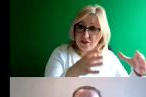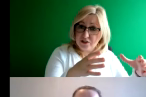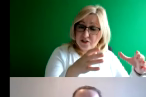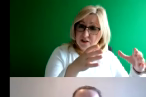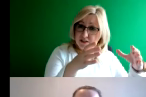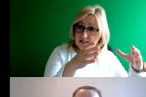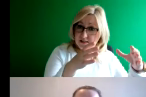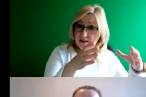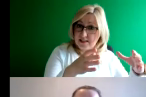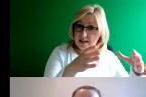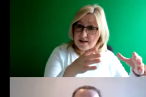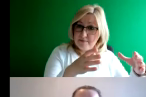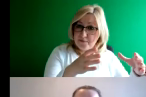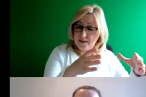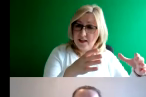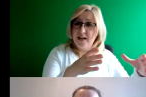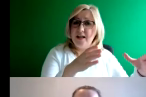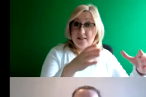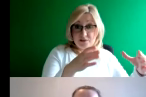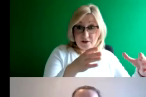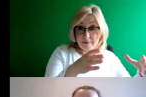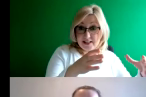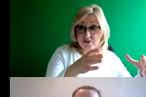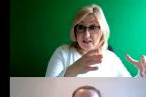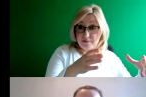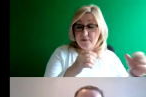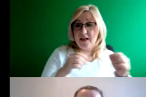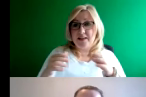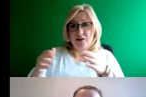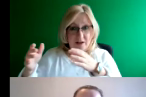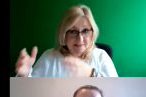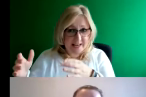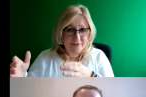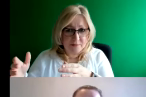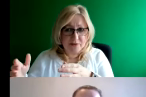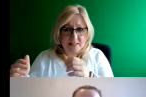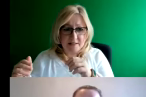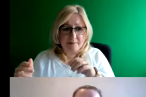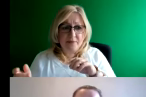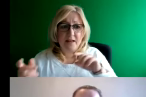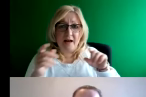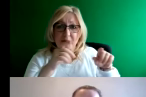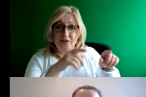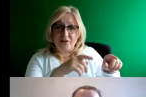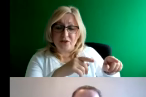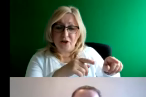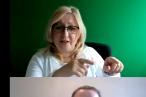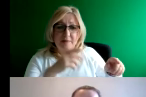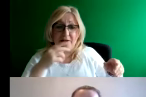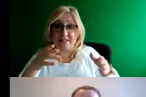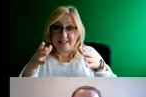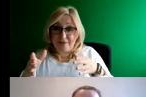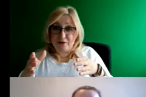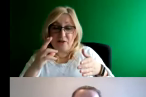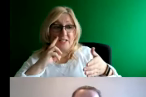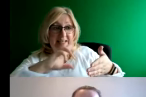like the introduction of this as a theme. So you've got mainstream, and then you've got deaf community. And when you're talking